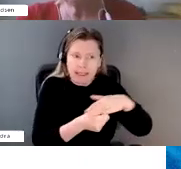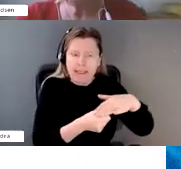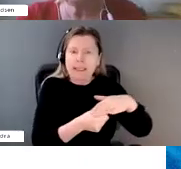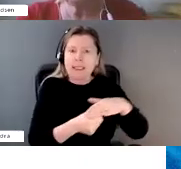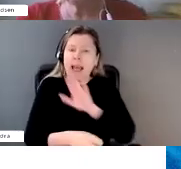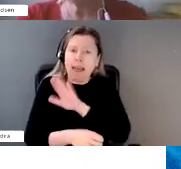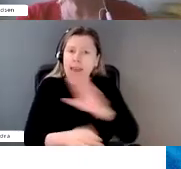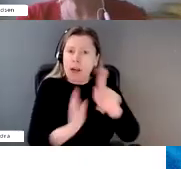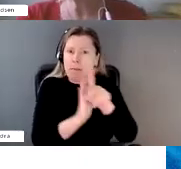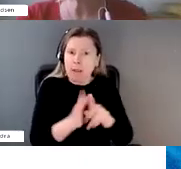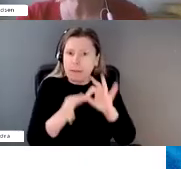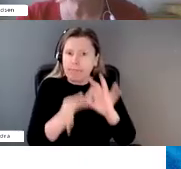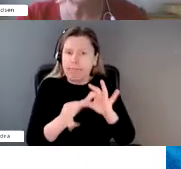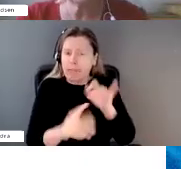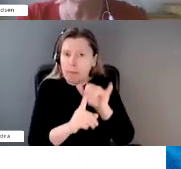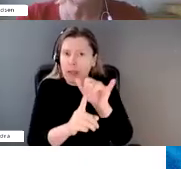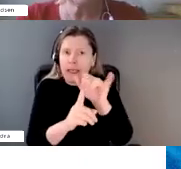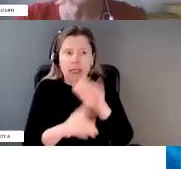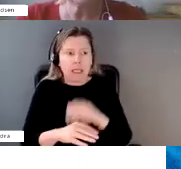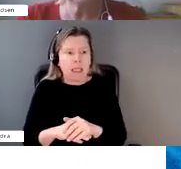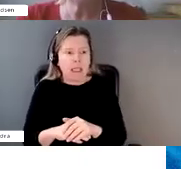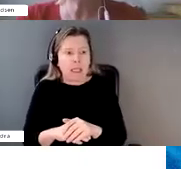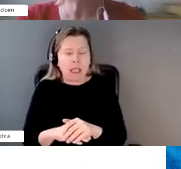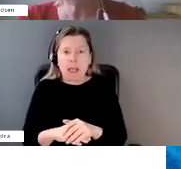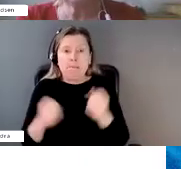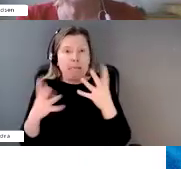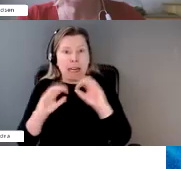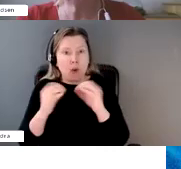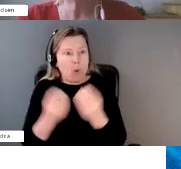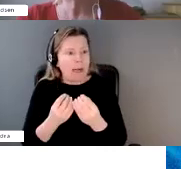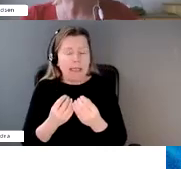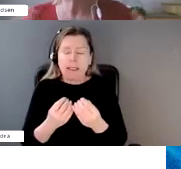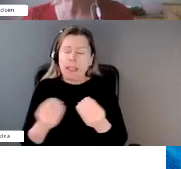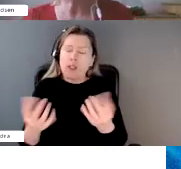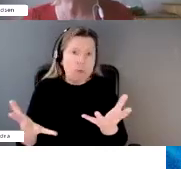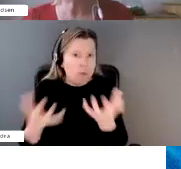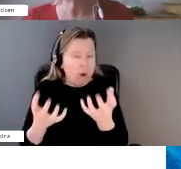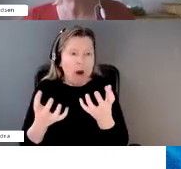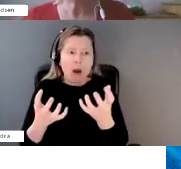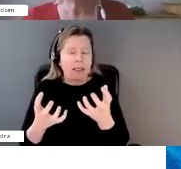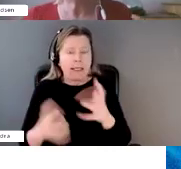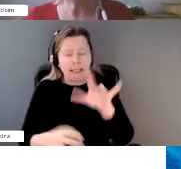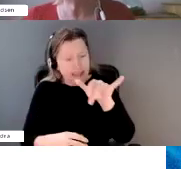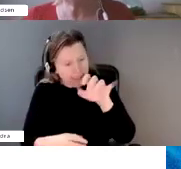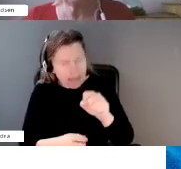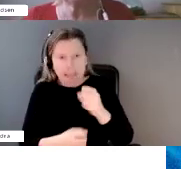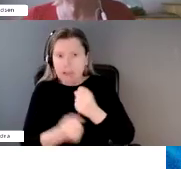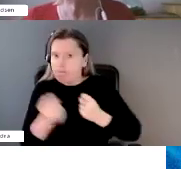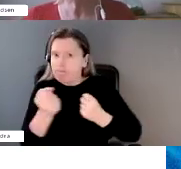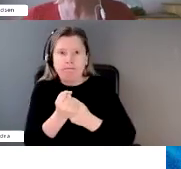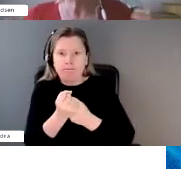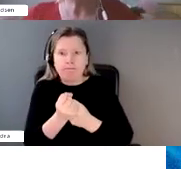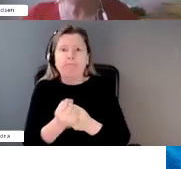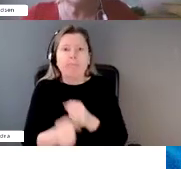You had organizations that were so invested, and really, you saw those were the